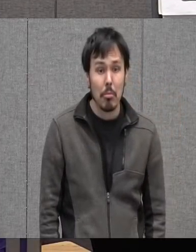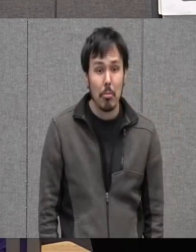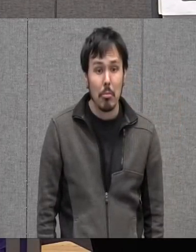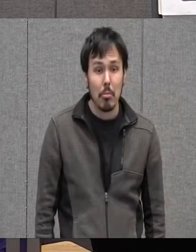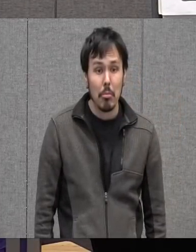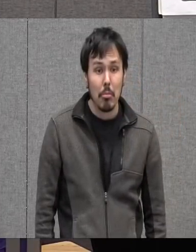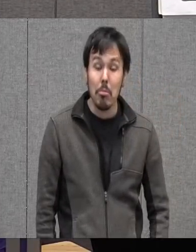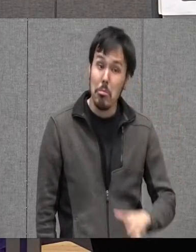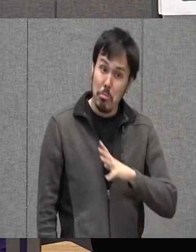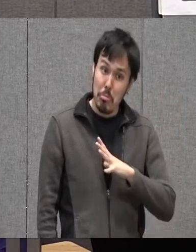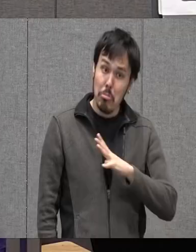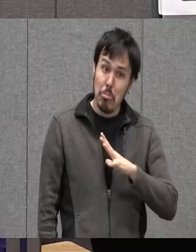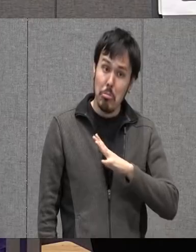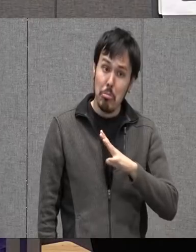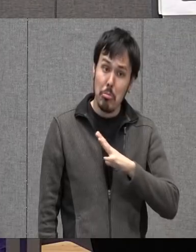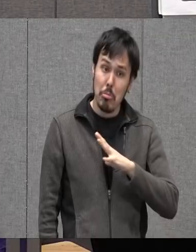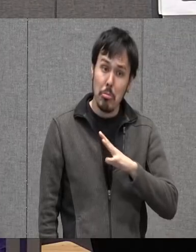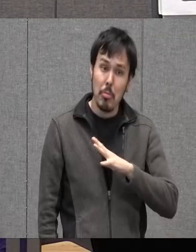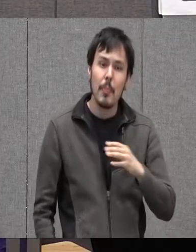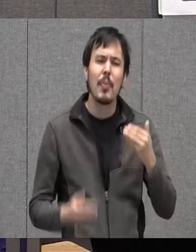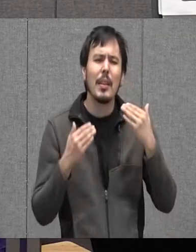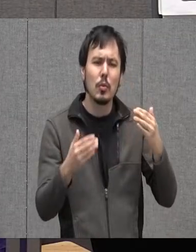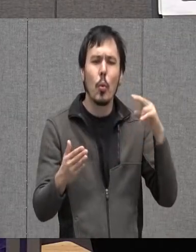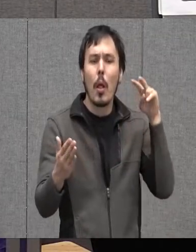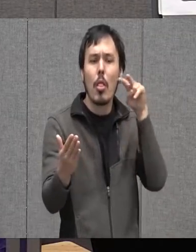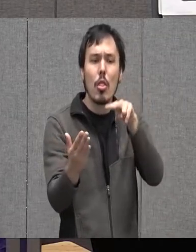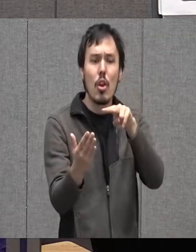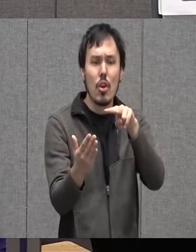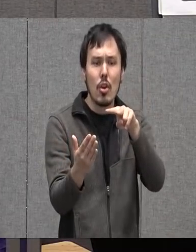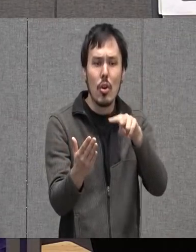Okay. All right, so let's go ahead and look.